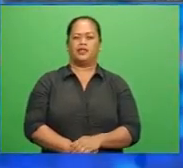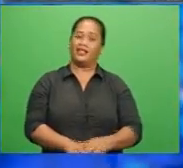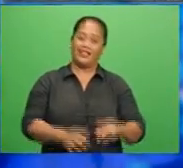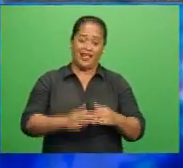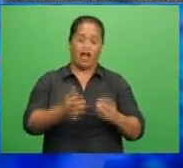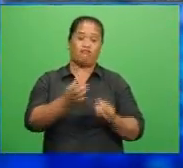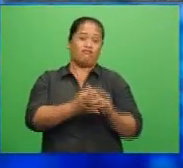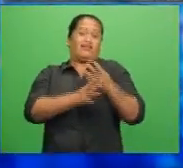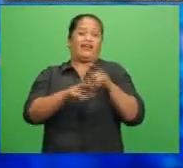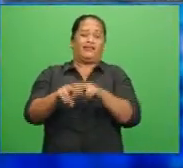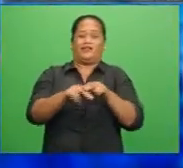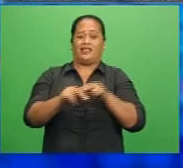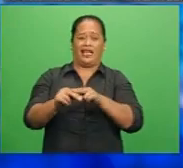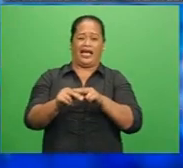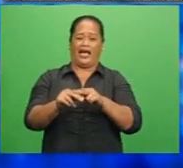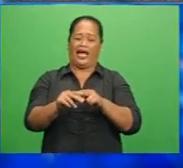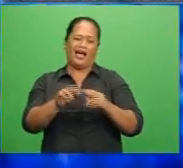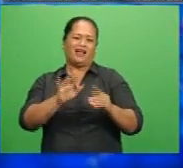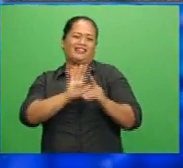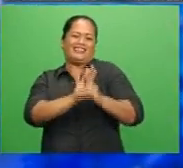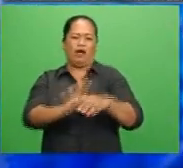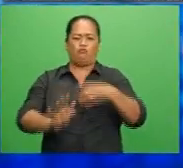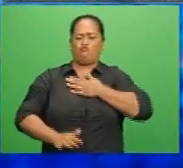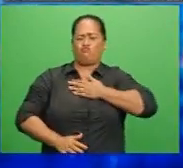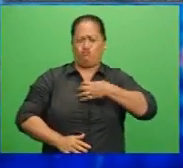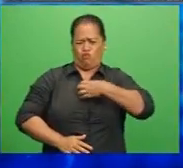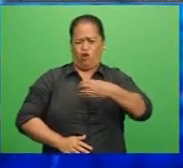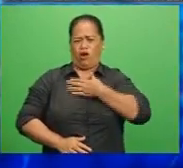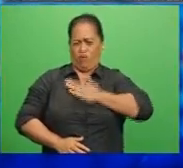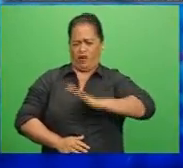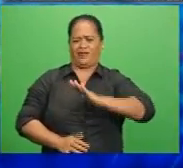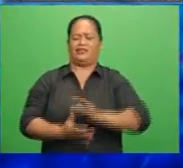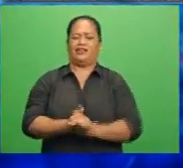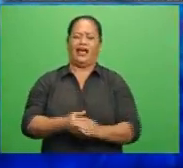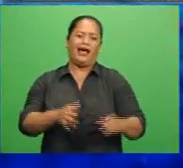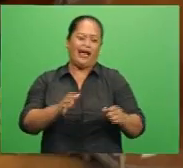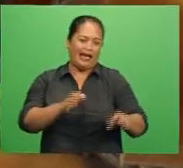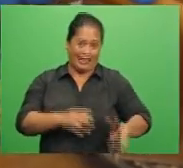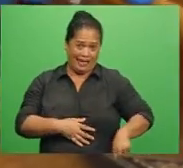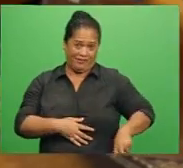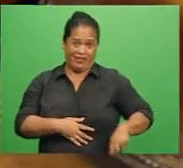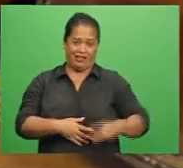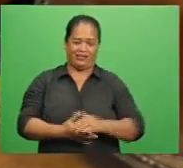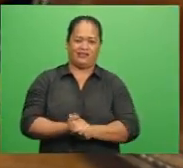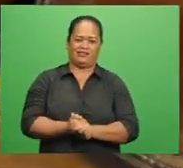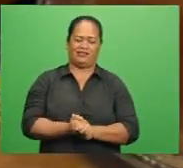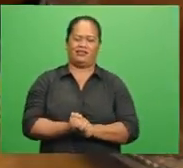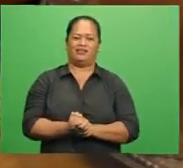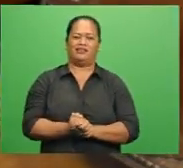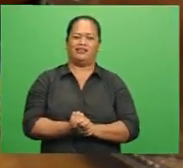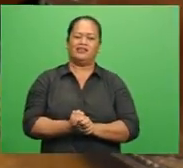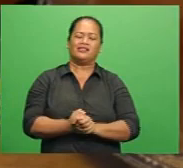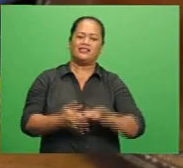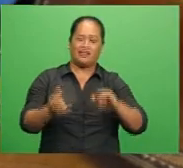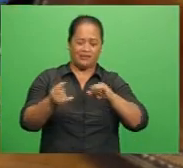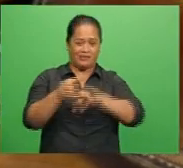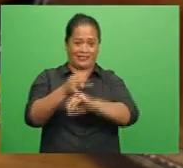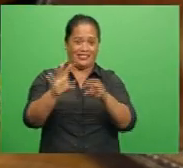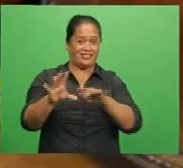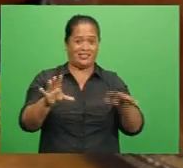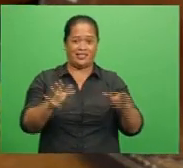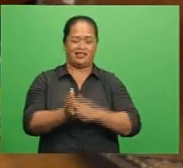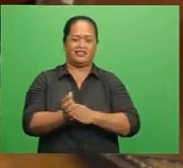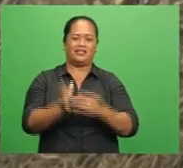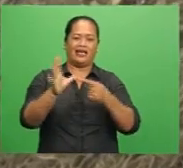And in growing Fiji, there is growing demand for cover from the Asian market. The Permanent Secretary for Commerce and Trade, Shaheen Ali, says the Asian